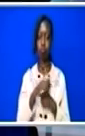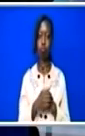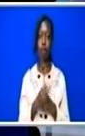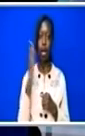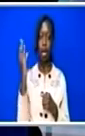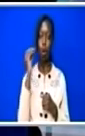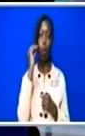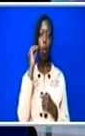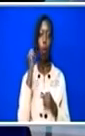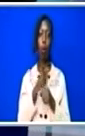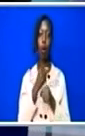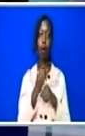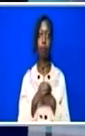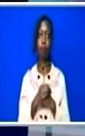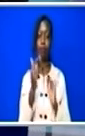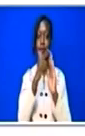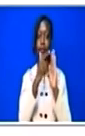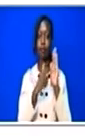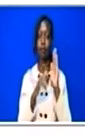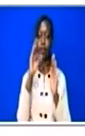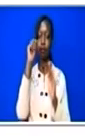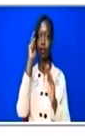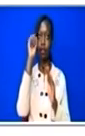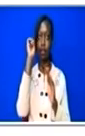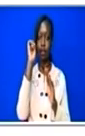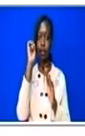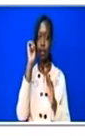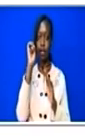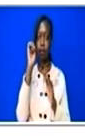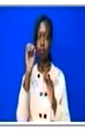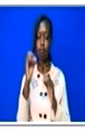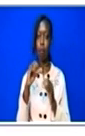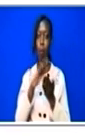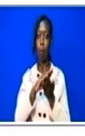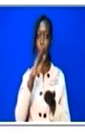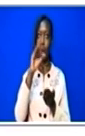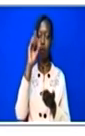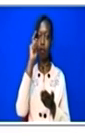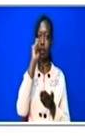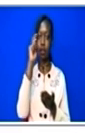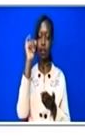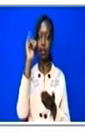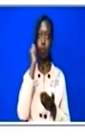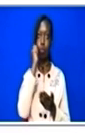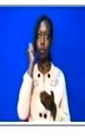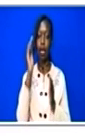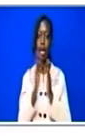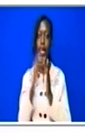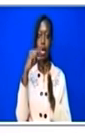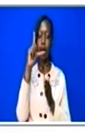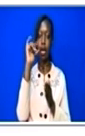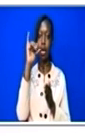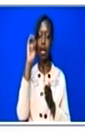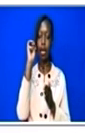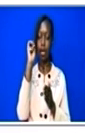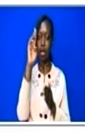the assignment. State the fate of excess fatty acids and glycerol in the body after digestion. That's question